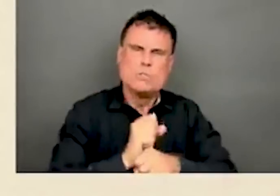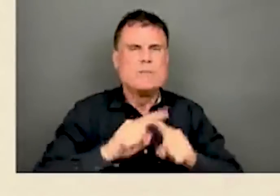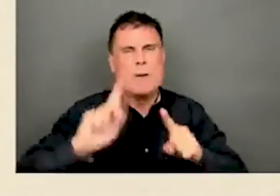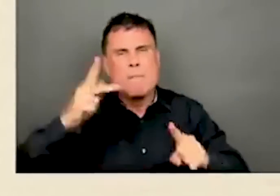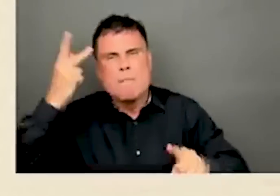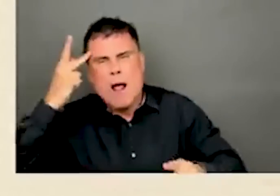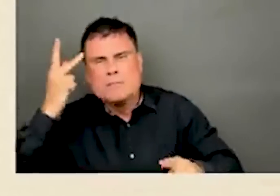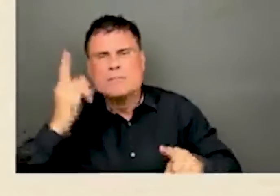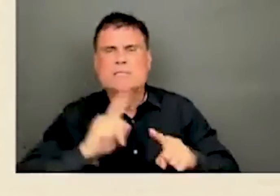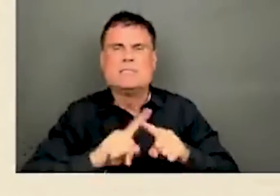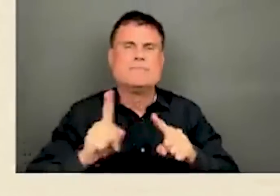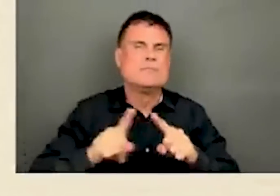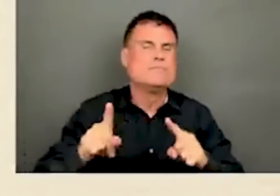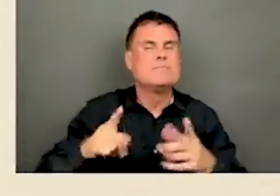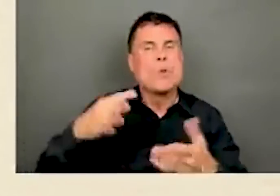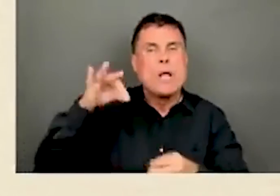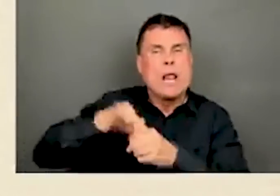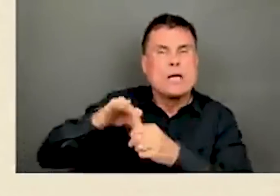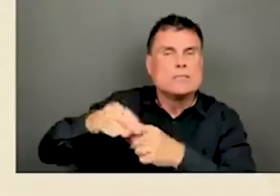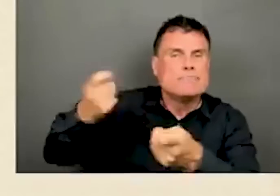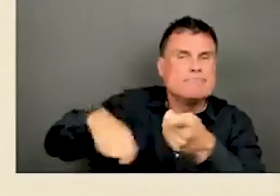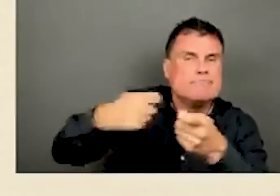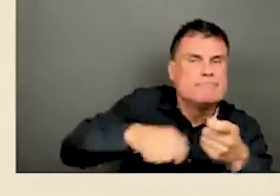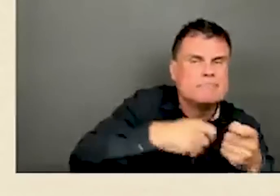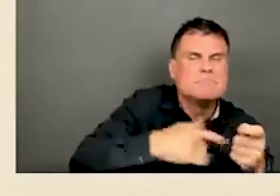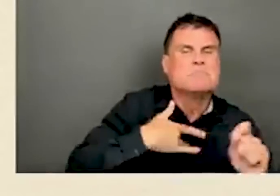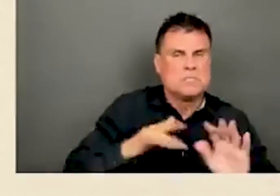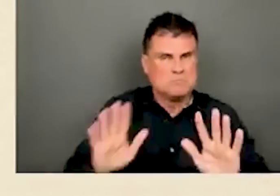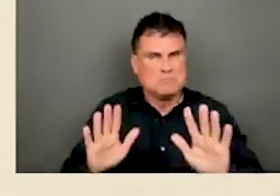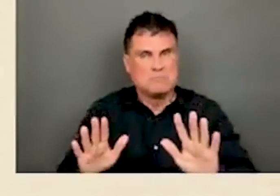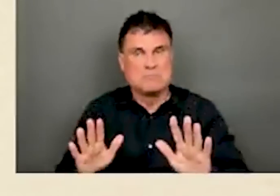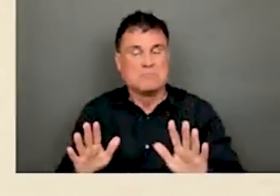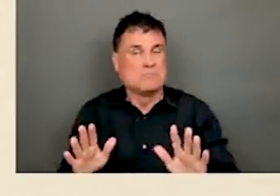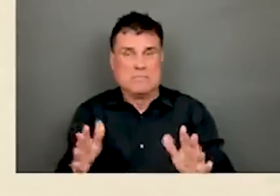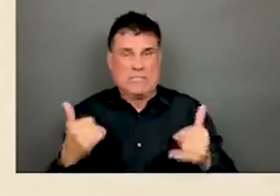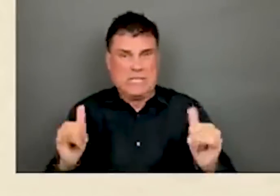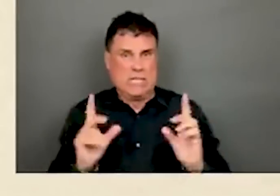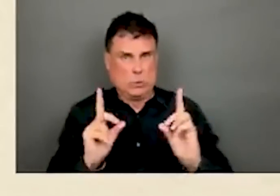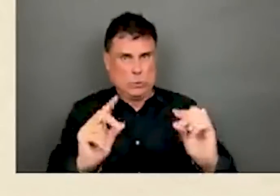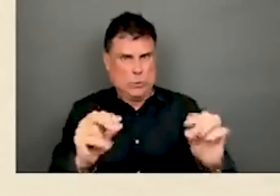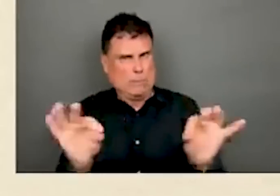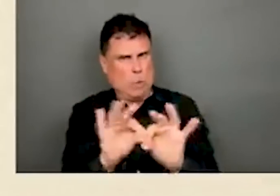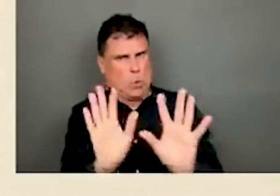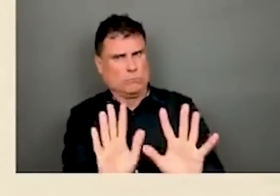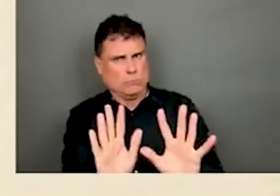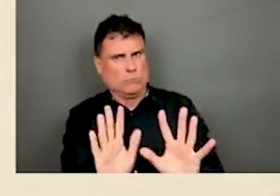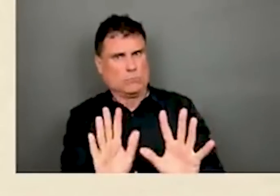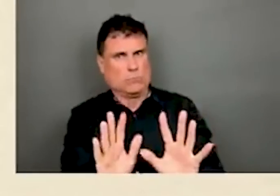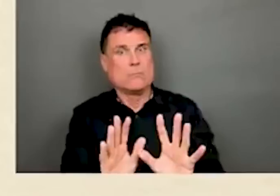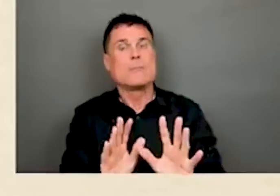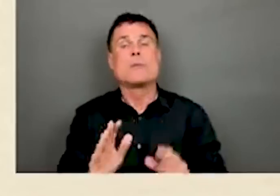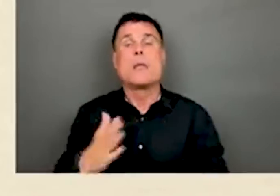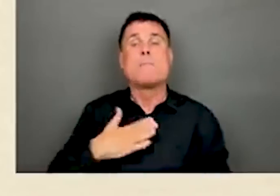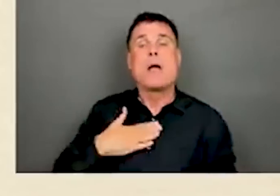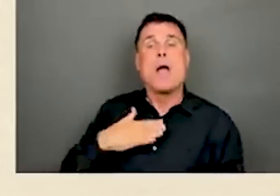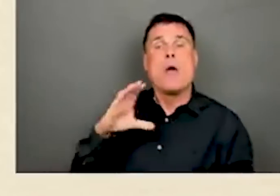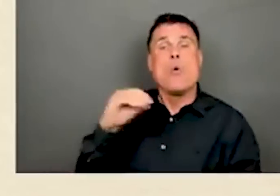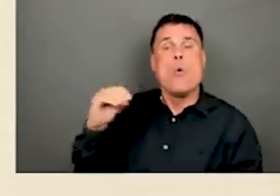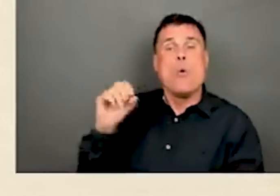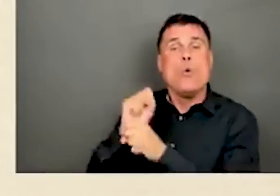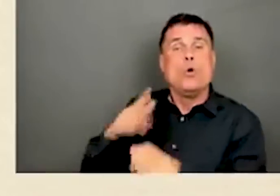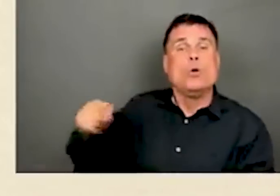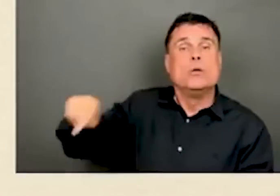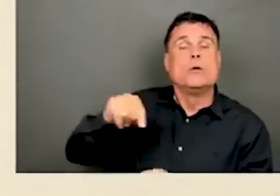of course, in provinces since I've been at the table. But I know that my colleagues have full confidence in me to continue to discharge